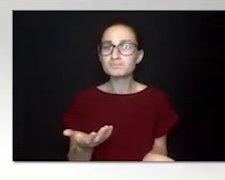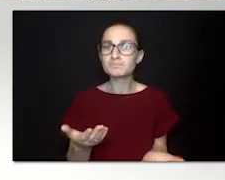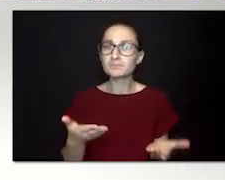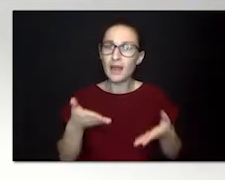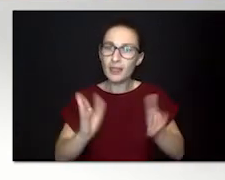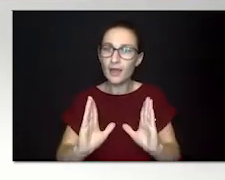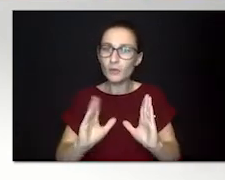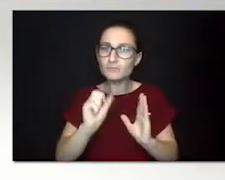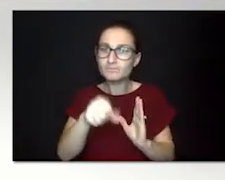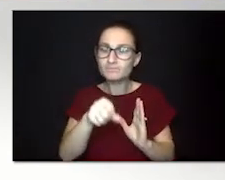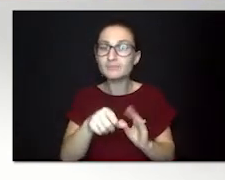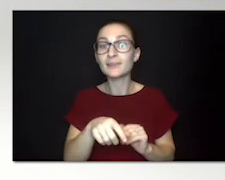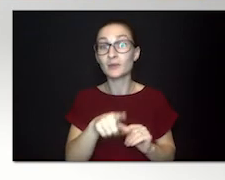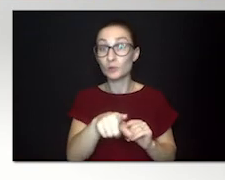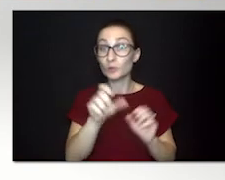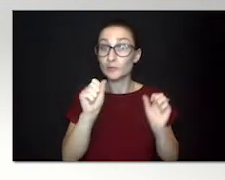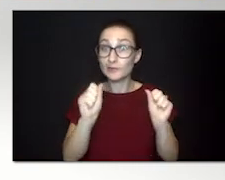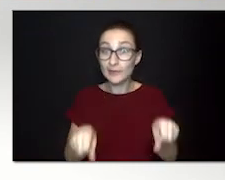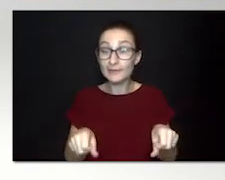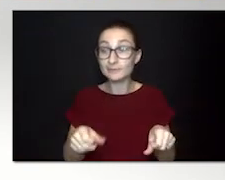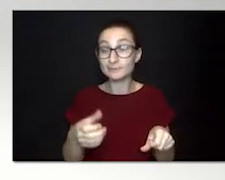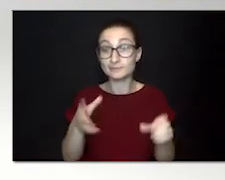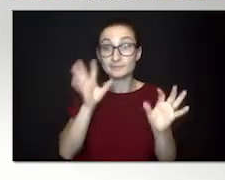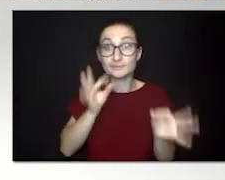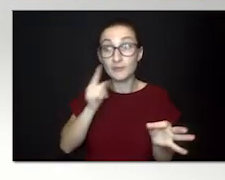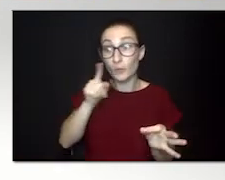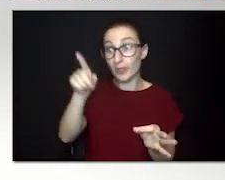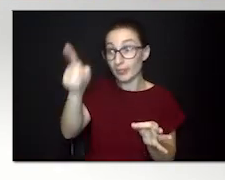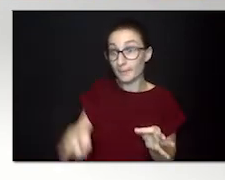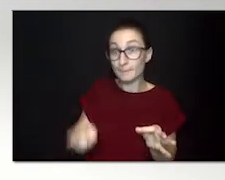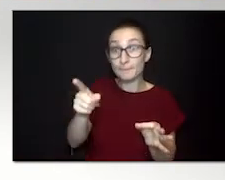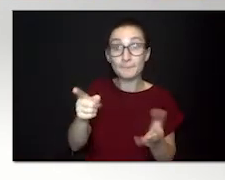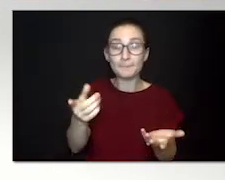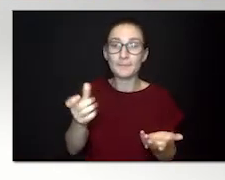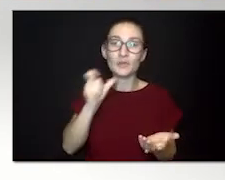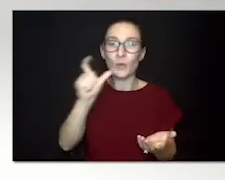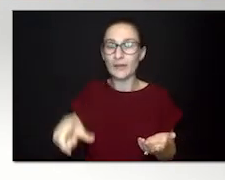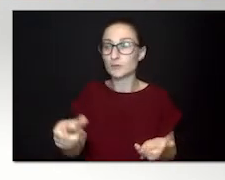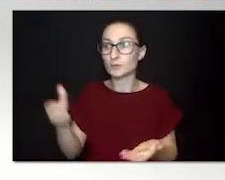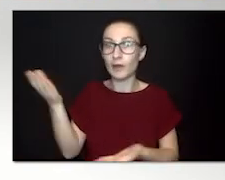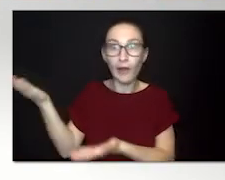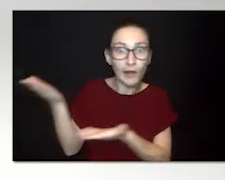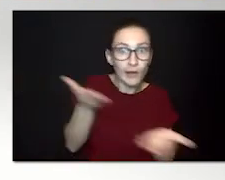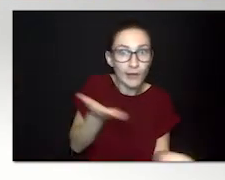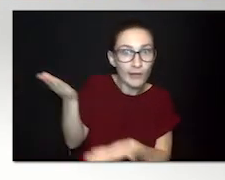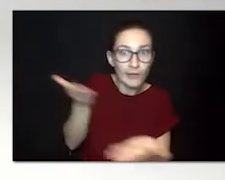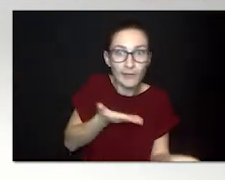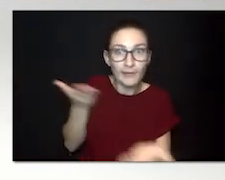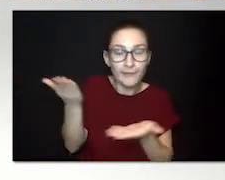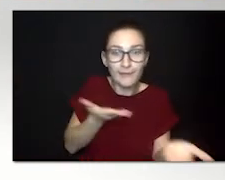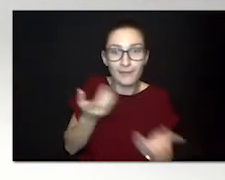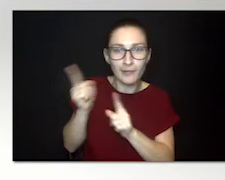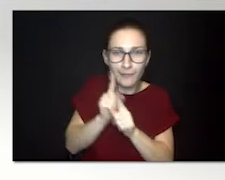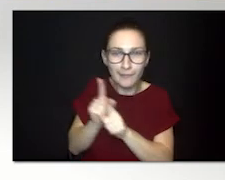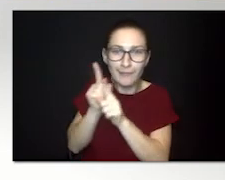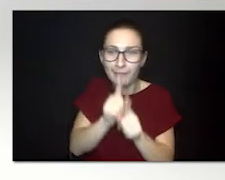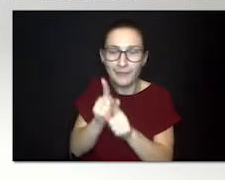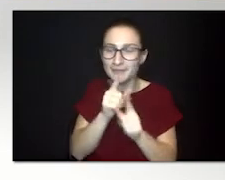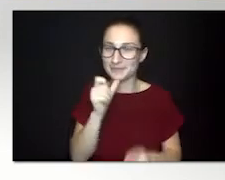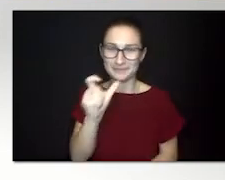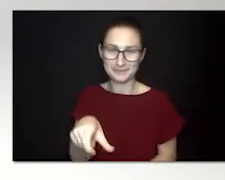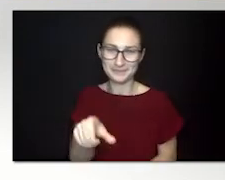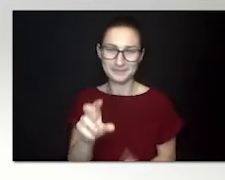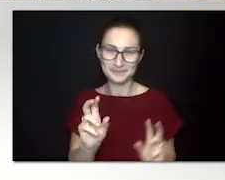have power over their decision making. But that does not mean that you have to be tied to them or take them everywhere with you. It's something where as